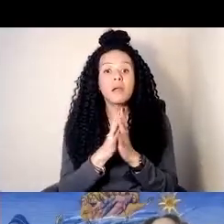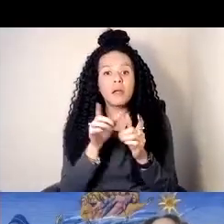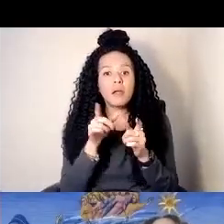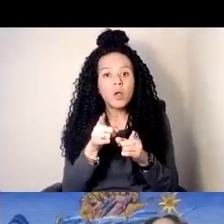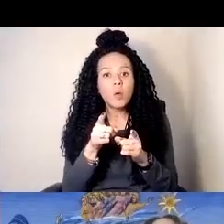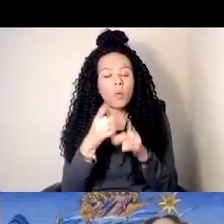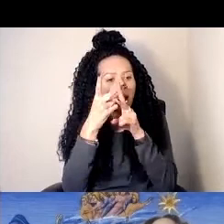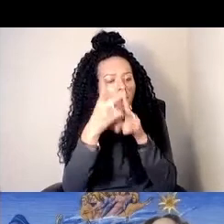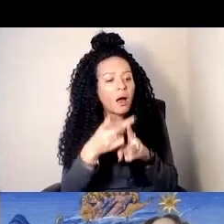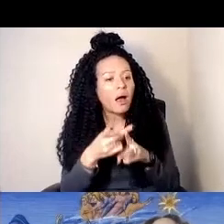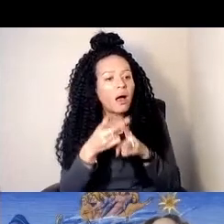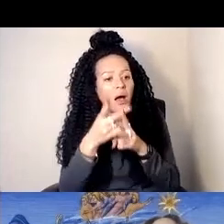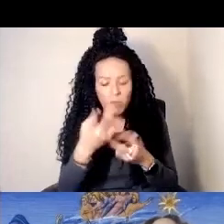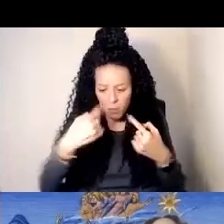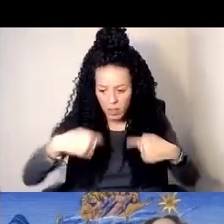tua